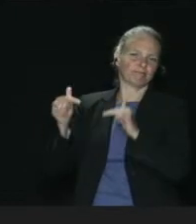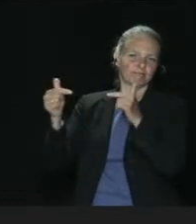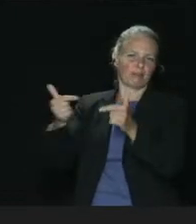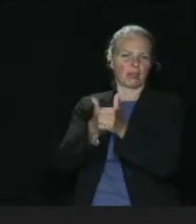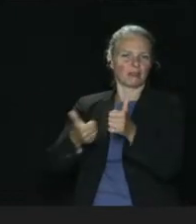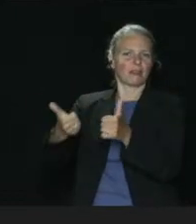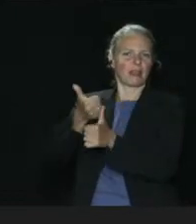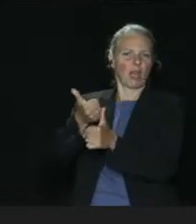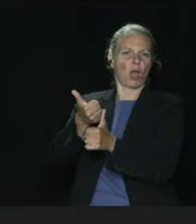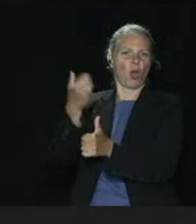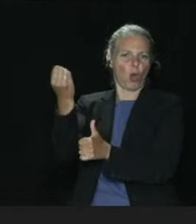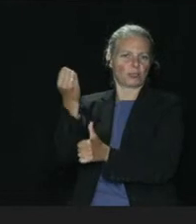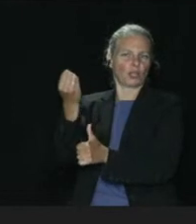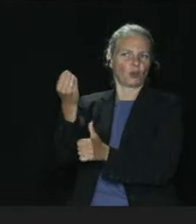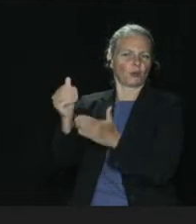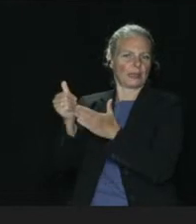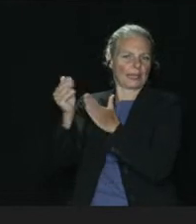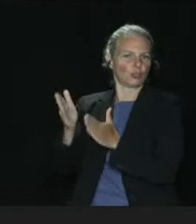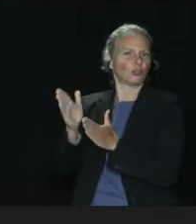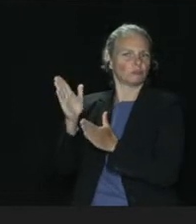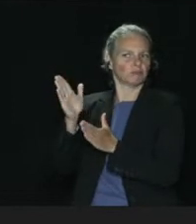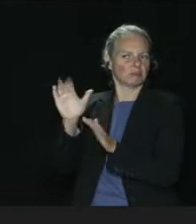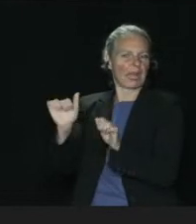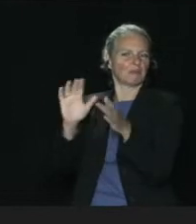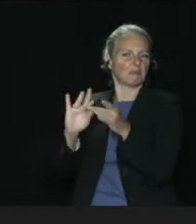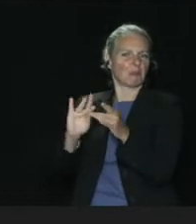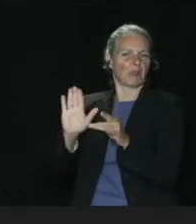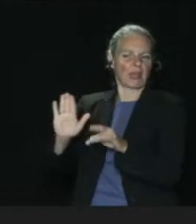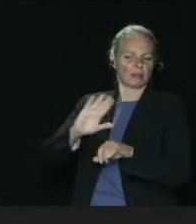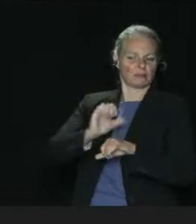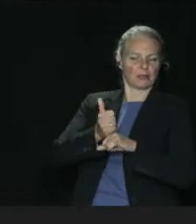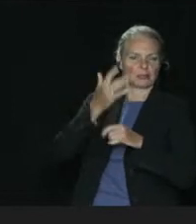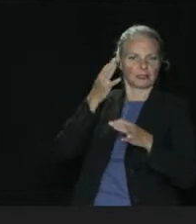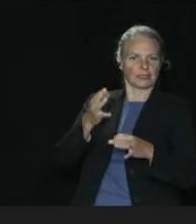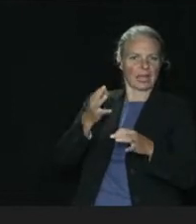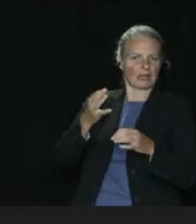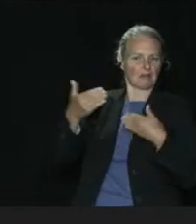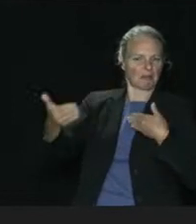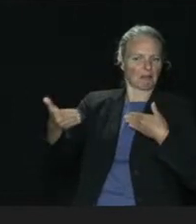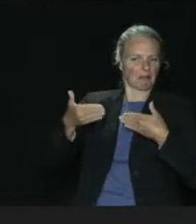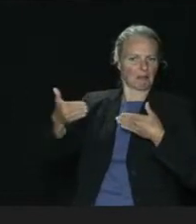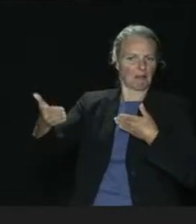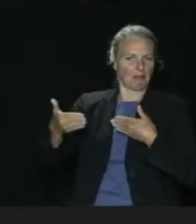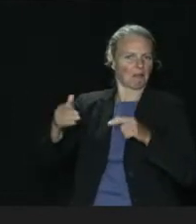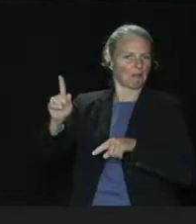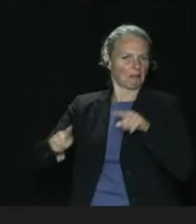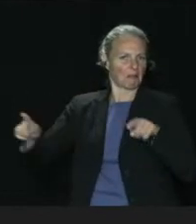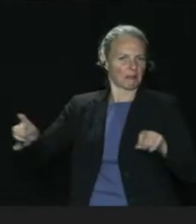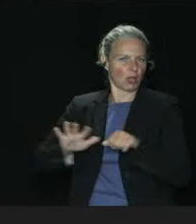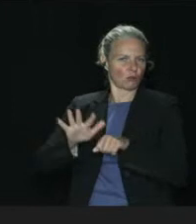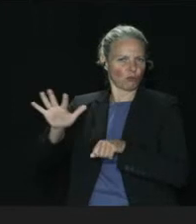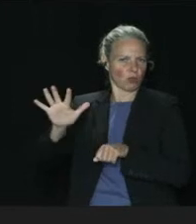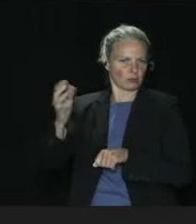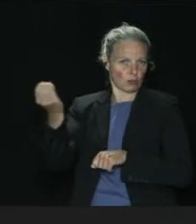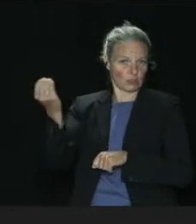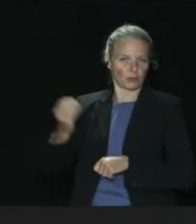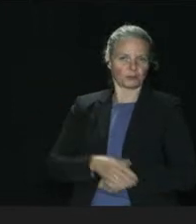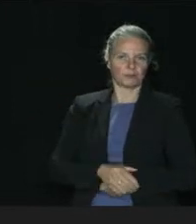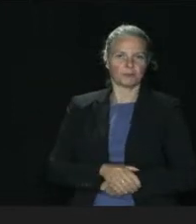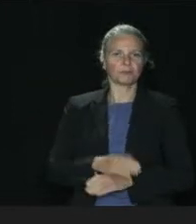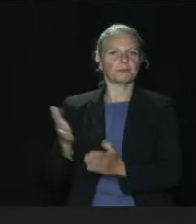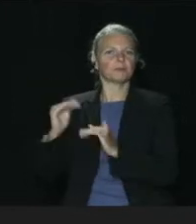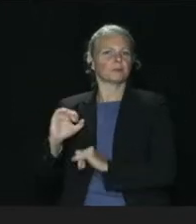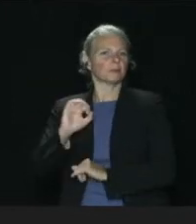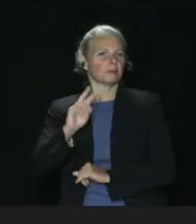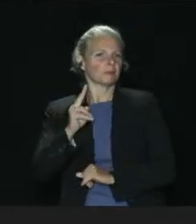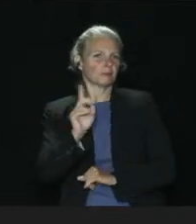they're doing different intervals in different places. Okay, thank you. And as my follow-up, some countries are looking